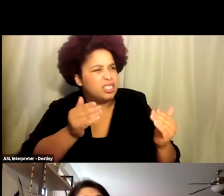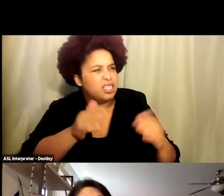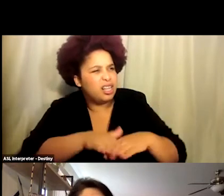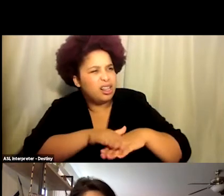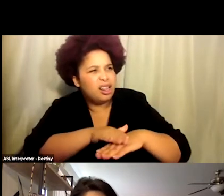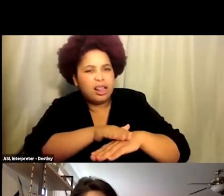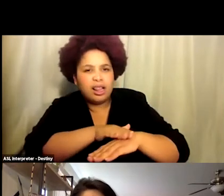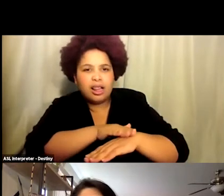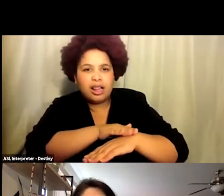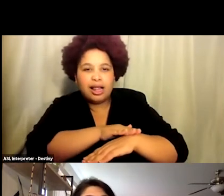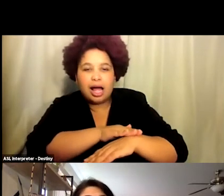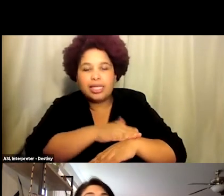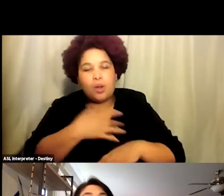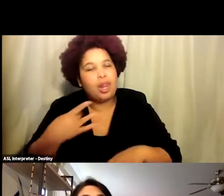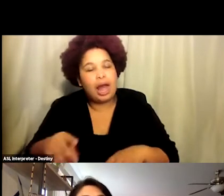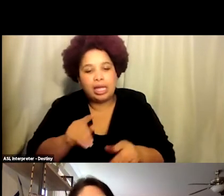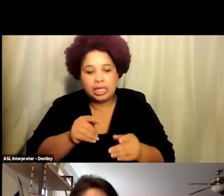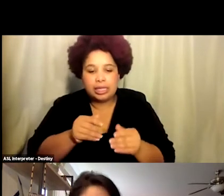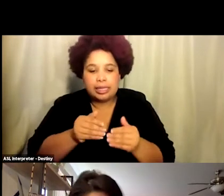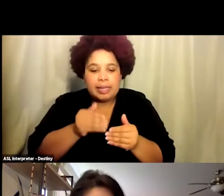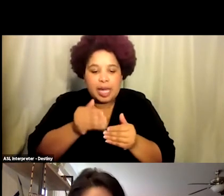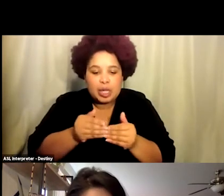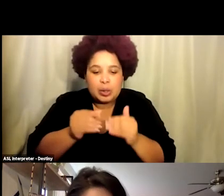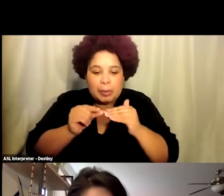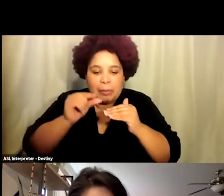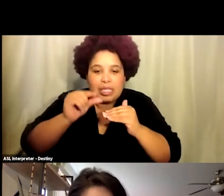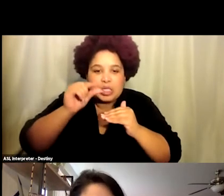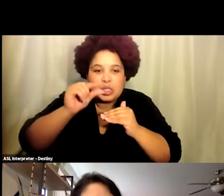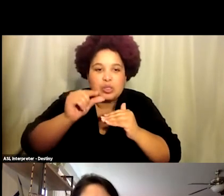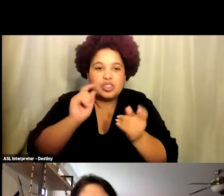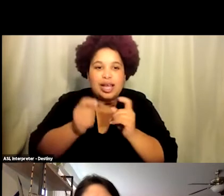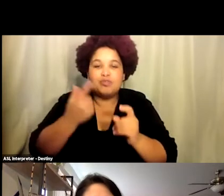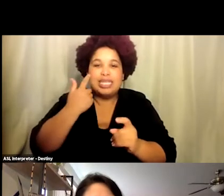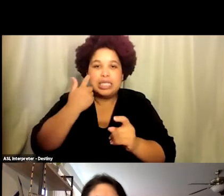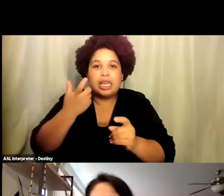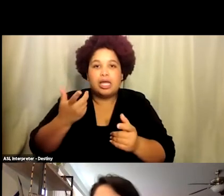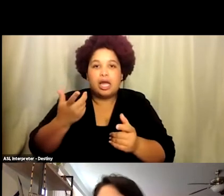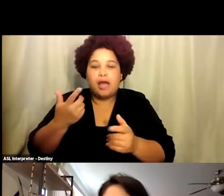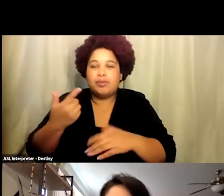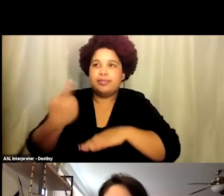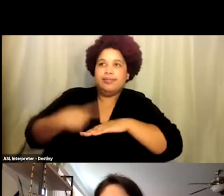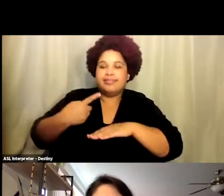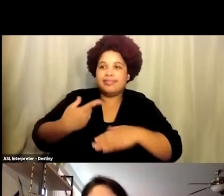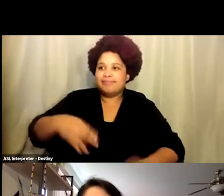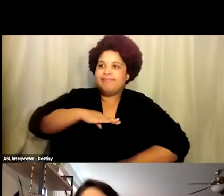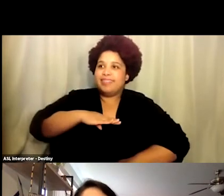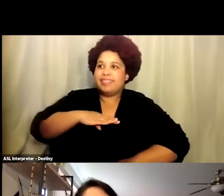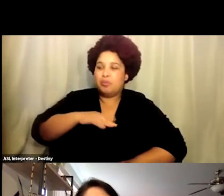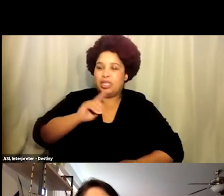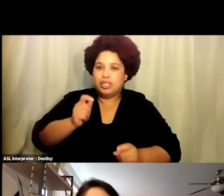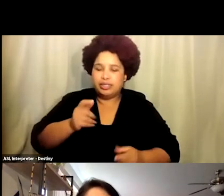not a fan of incremental change. I was recently wrist-slapped into being happy with a very small